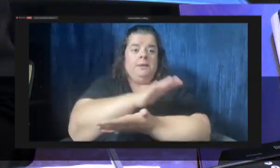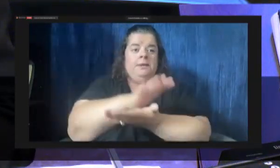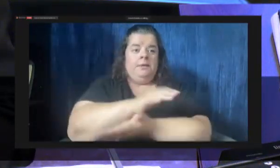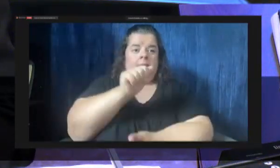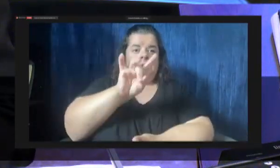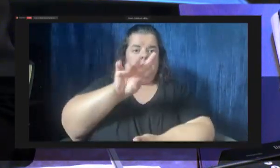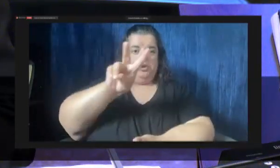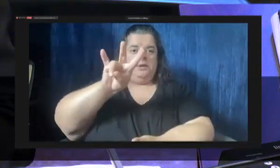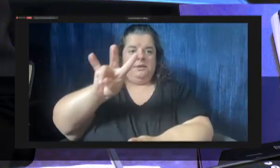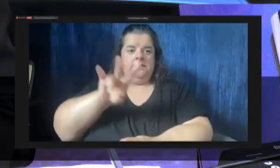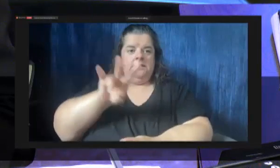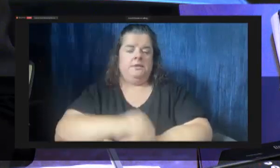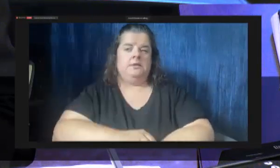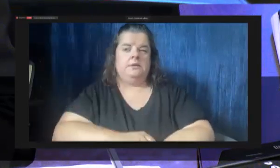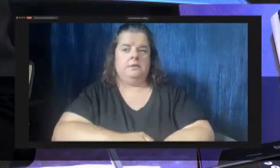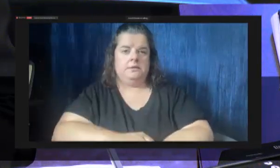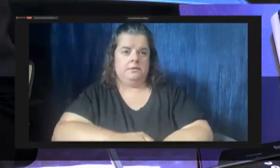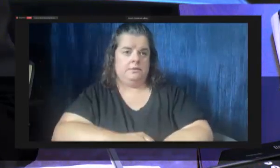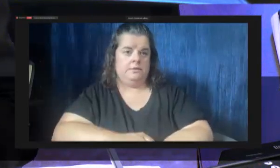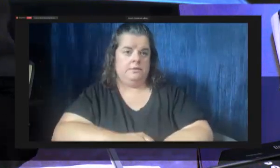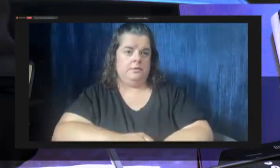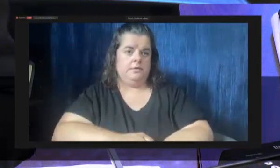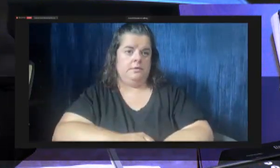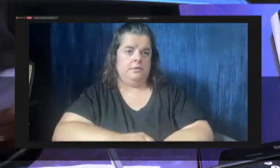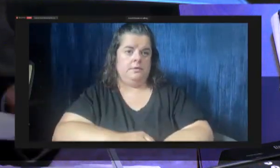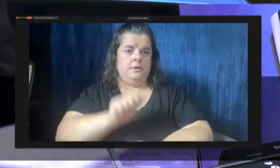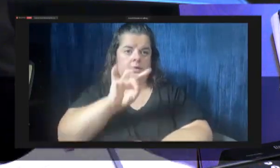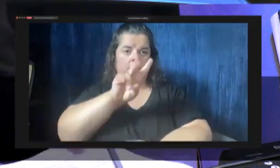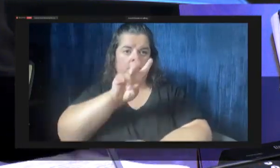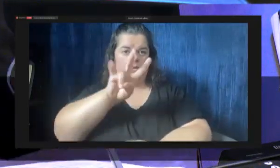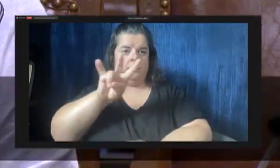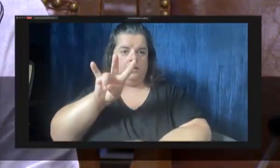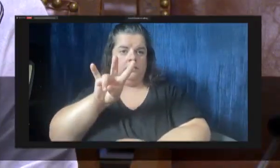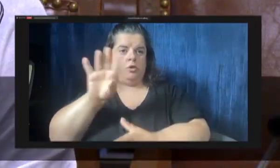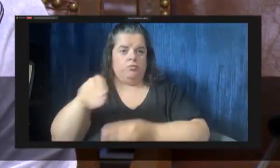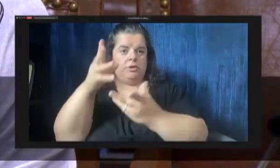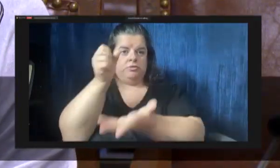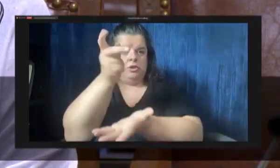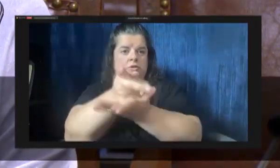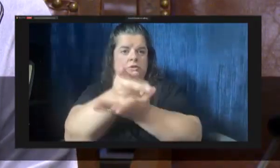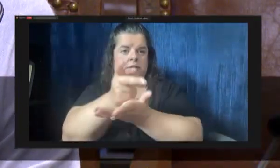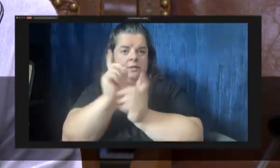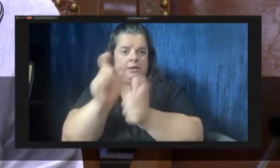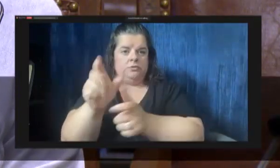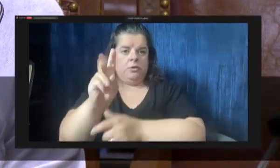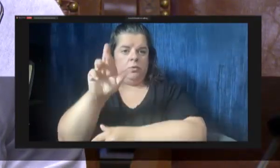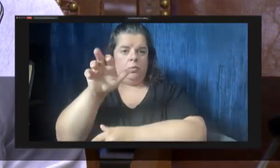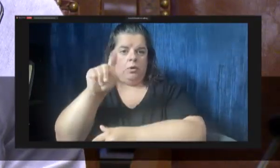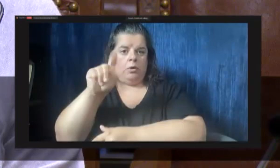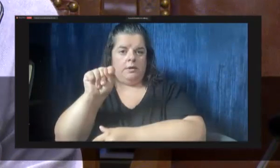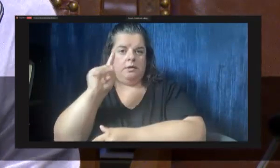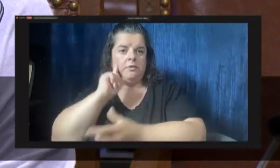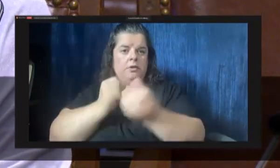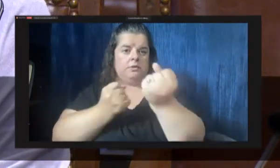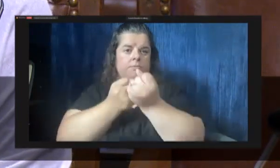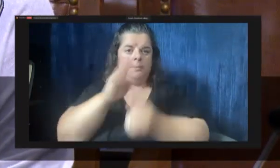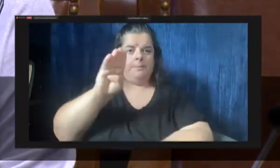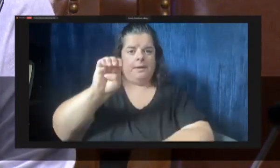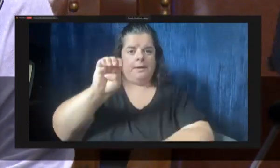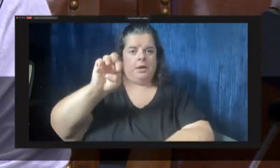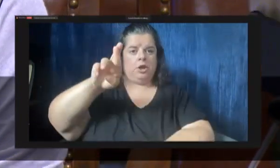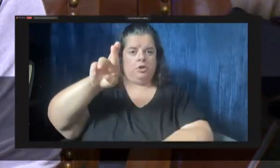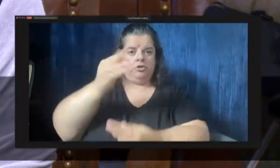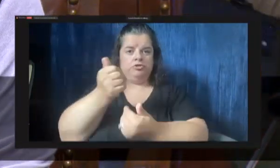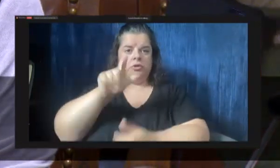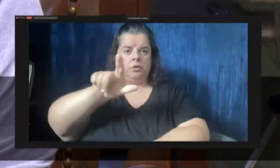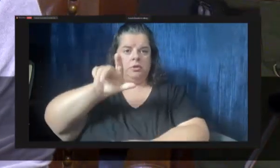1827. Bill 1827, resolution authorizing the issuance of a warrant in favor of Bayer Solutions,